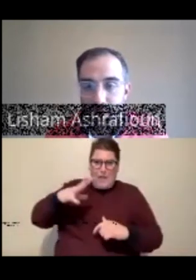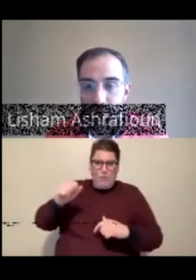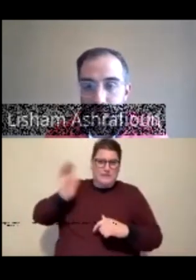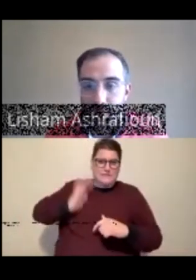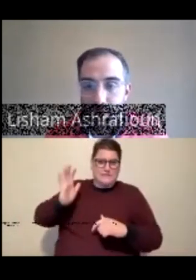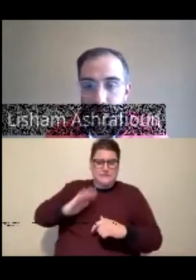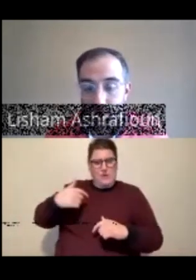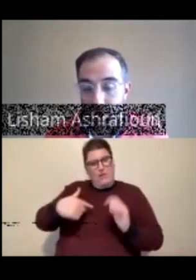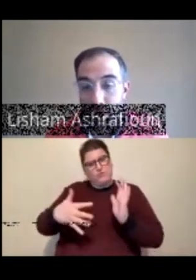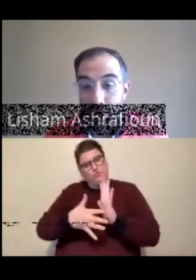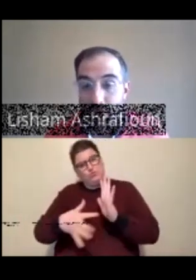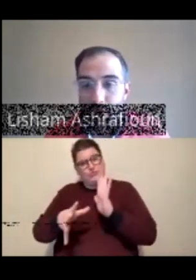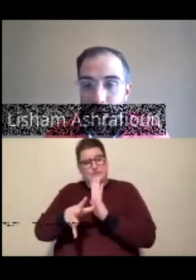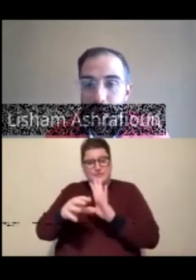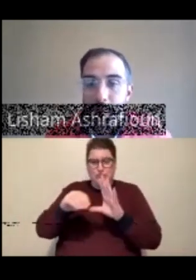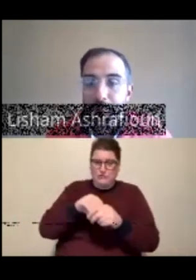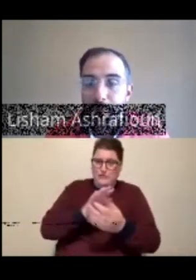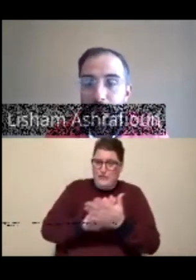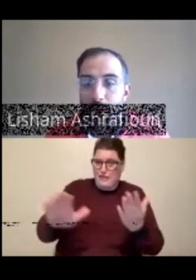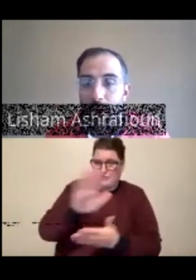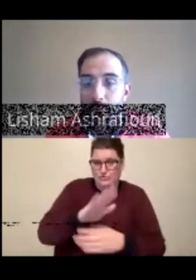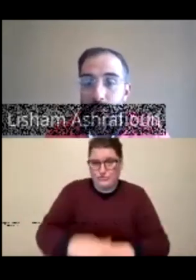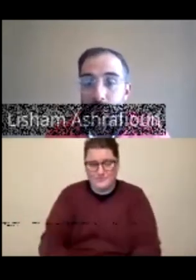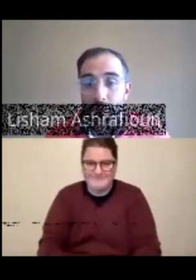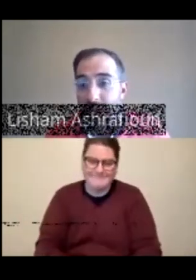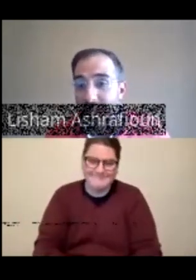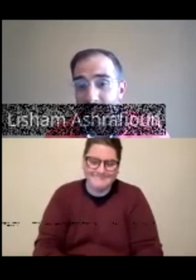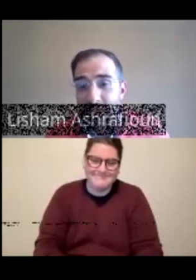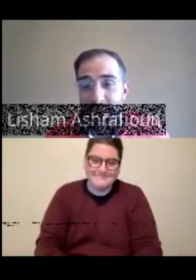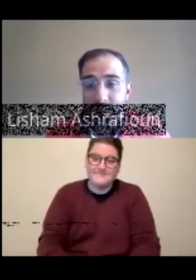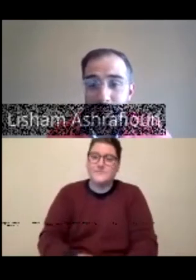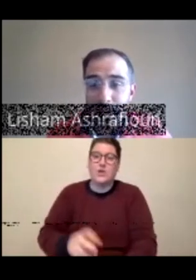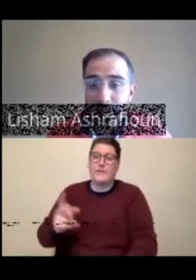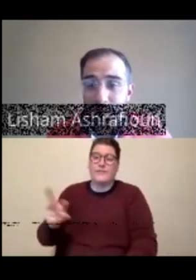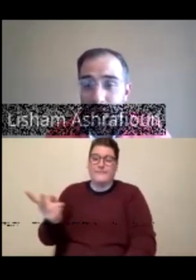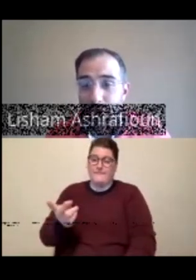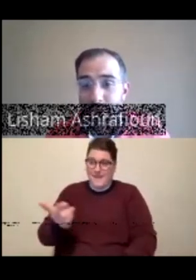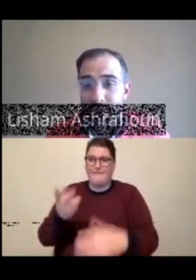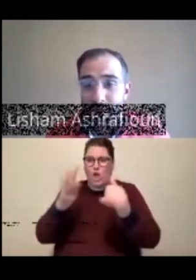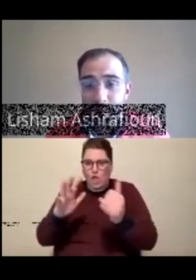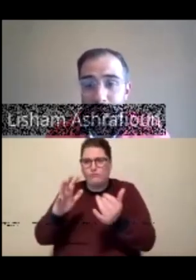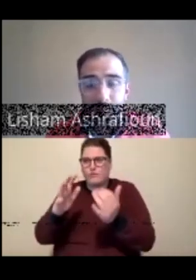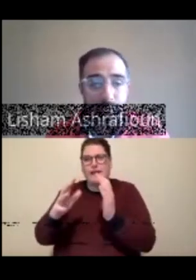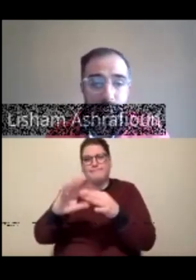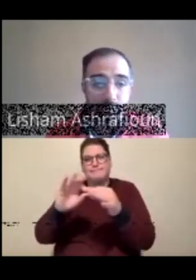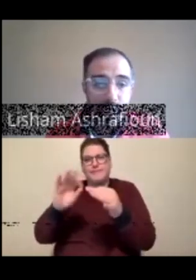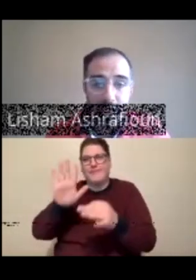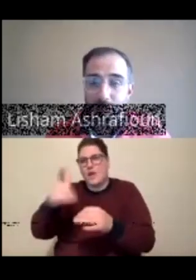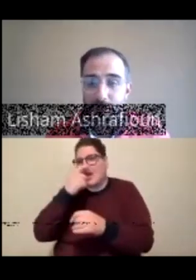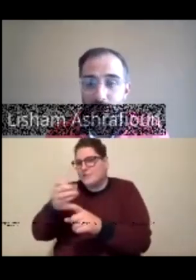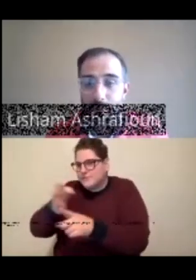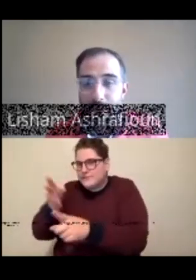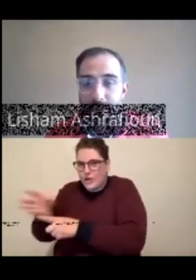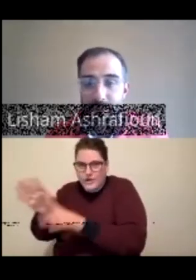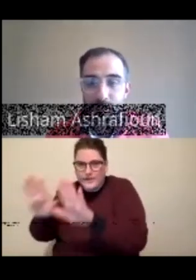their, when I was an undergrad. So they've identified some areas of interest, and I'm